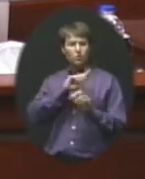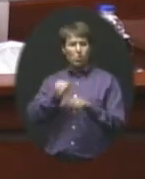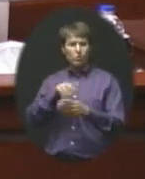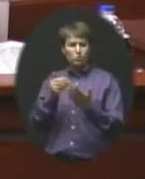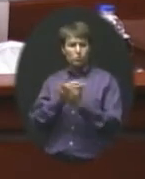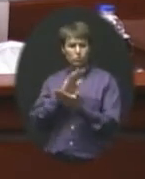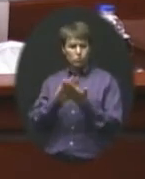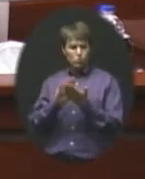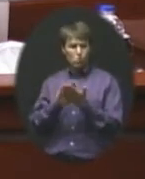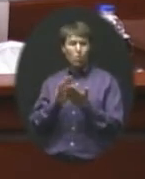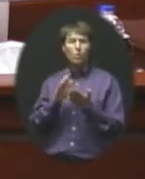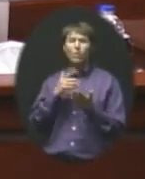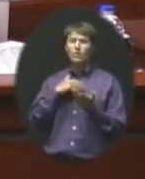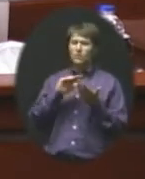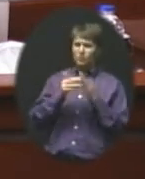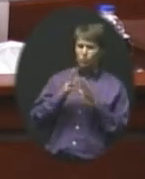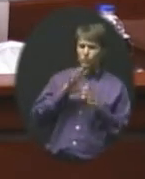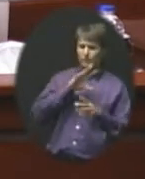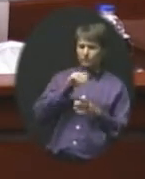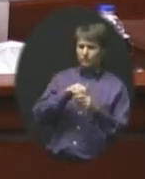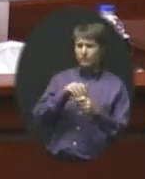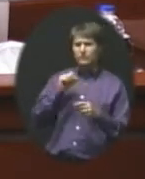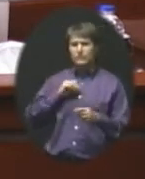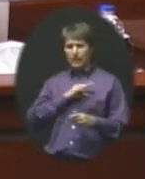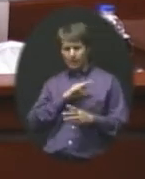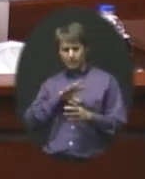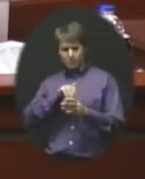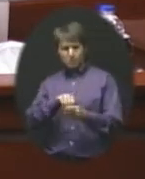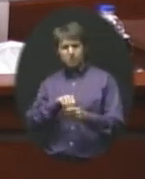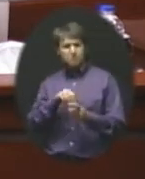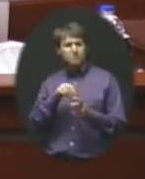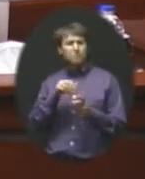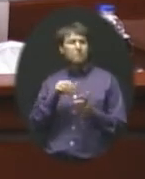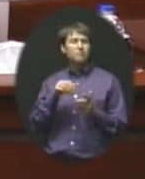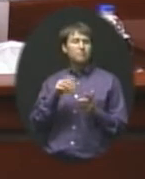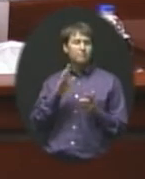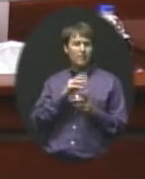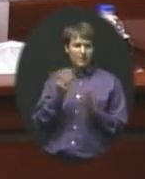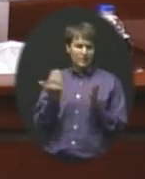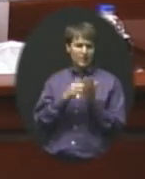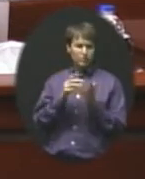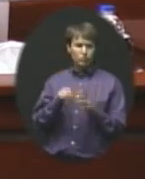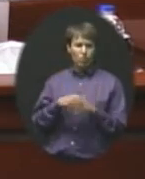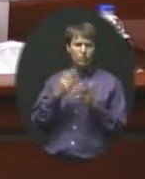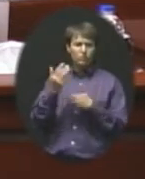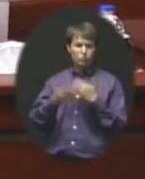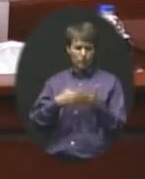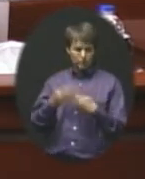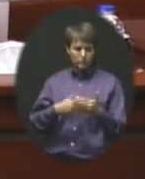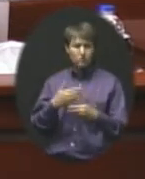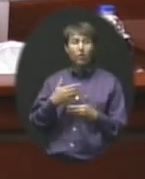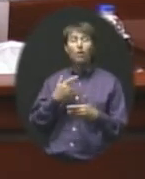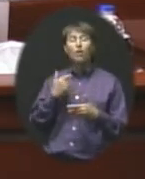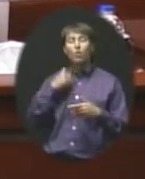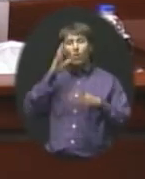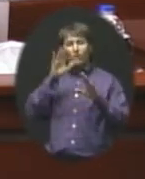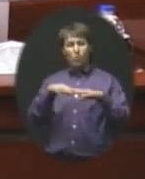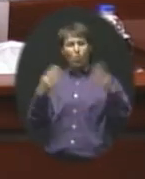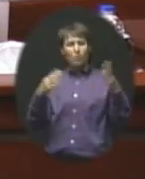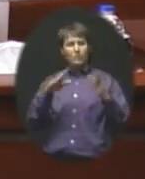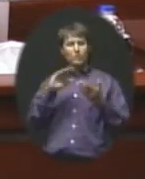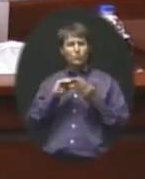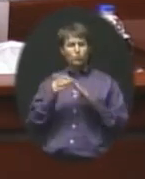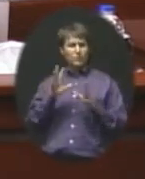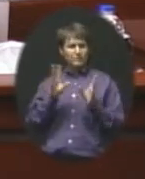community input, staff input, and again, starting to progress. We'll hold open community meetings